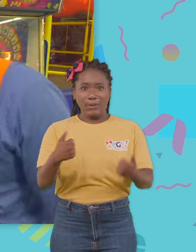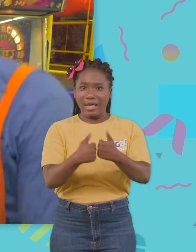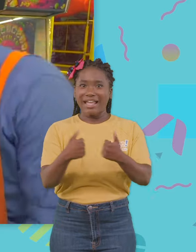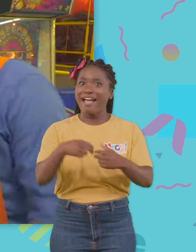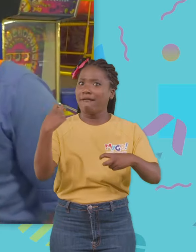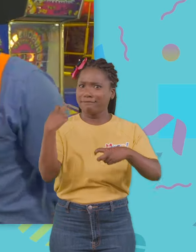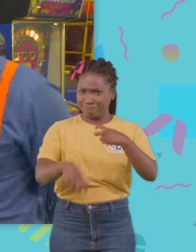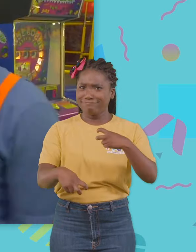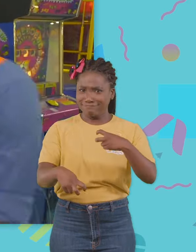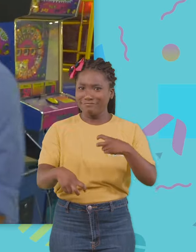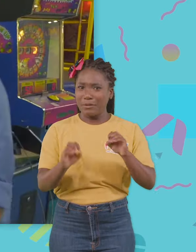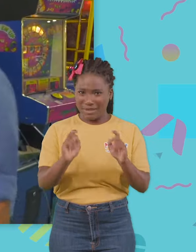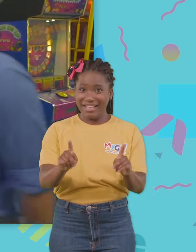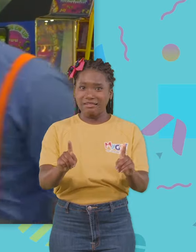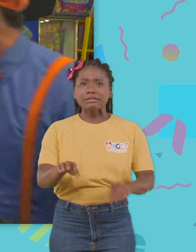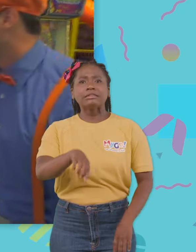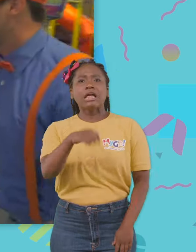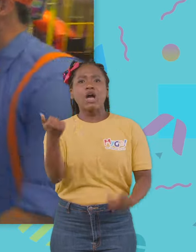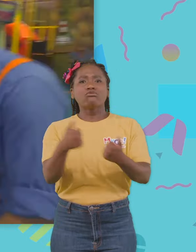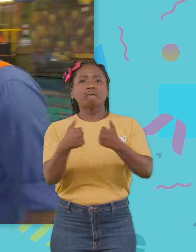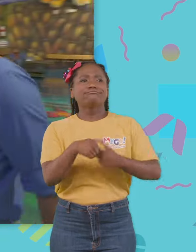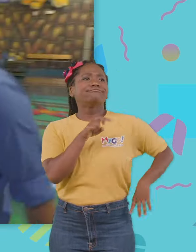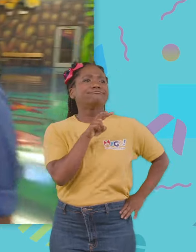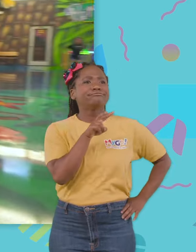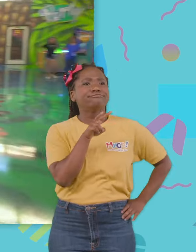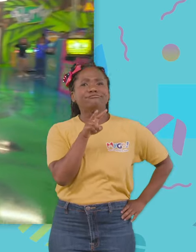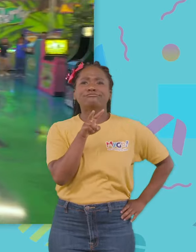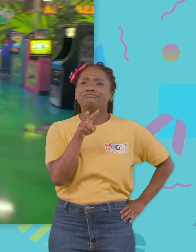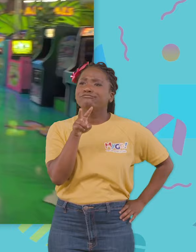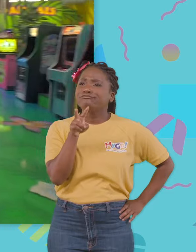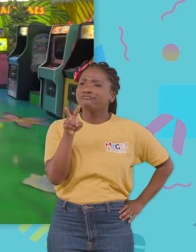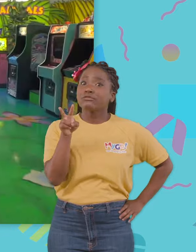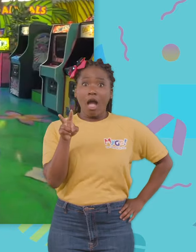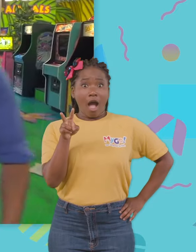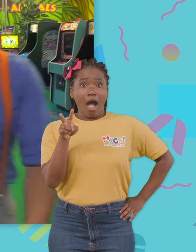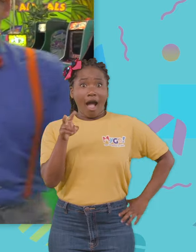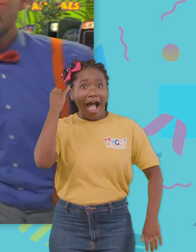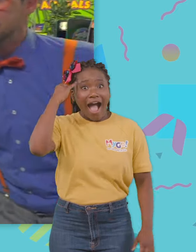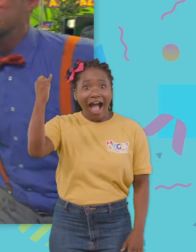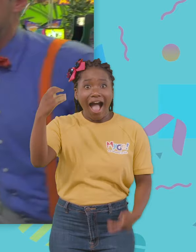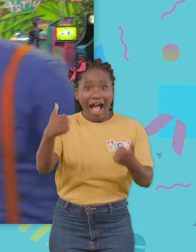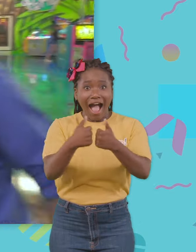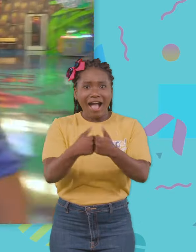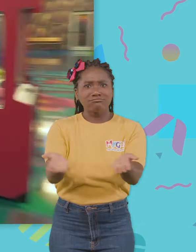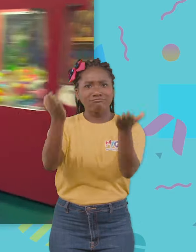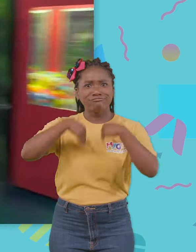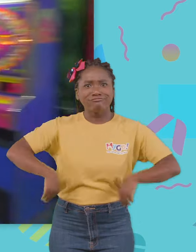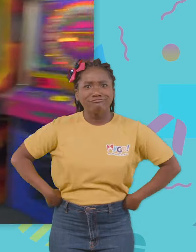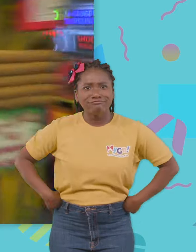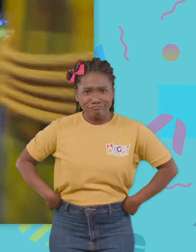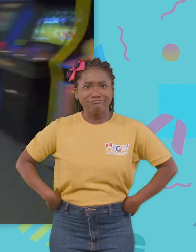was so hard. Okay, what other games do we have? Oh, I know of a game. Here, come right over